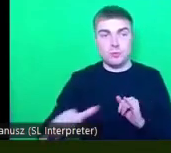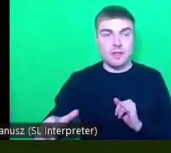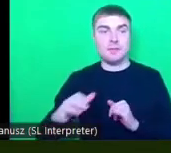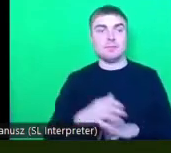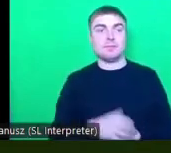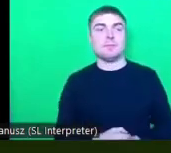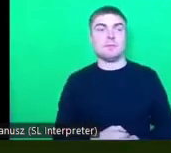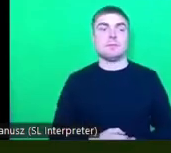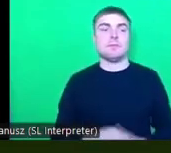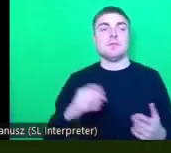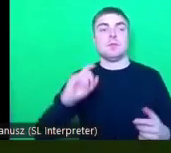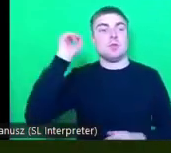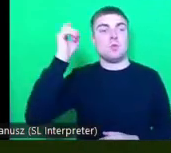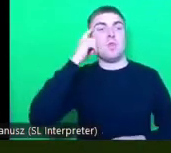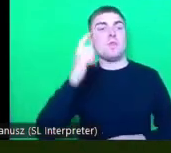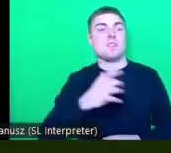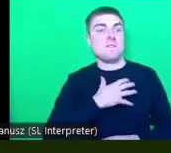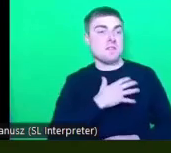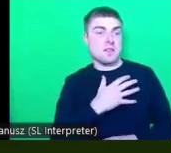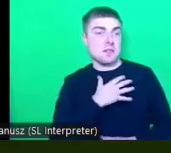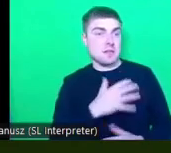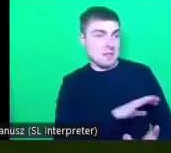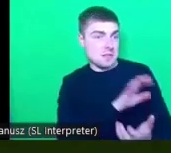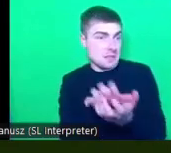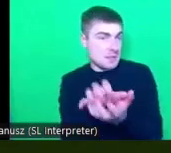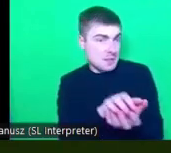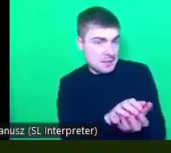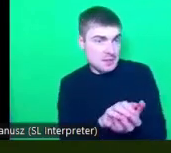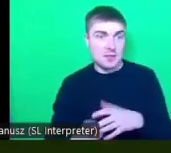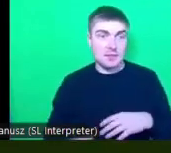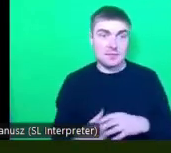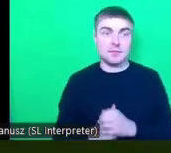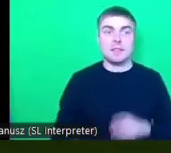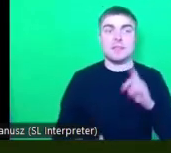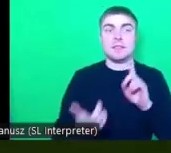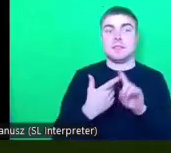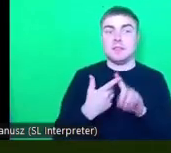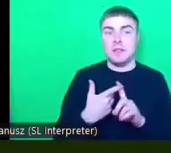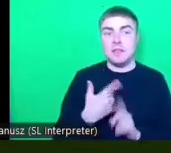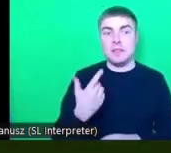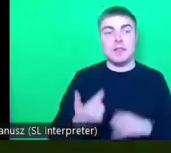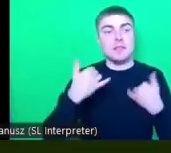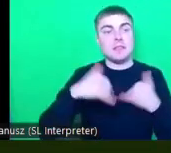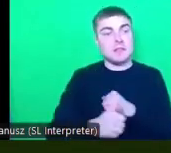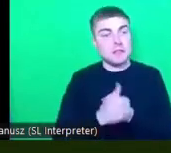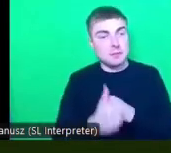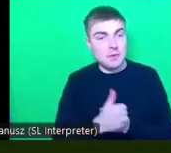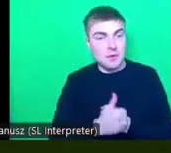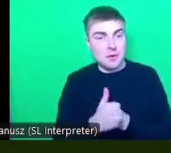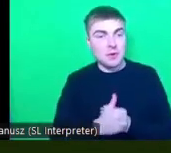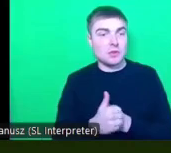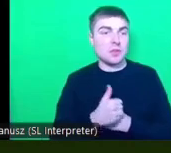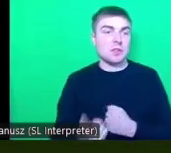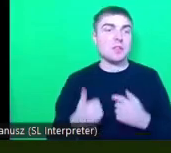death, for example, starvation, if they consume something that they're from starvation.